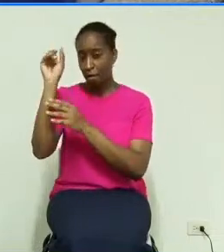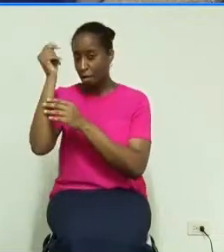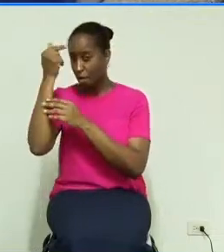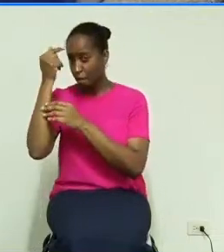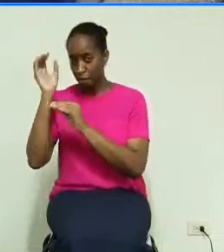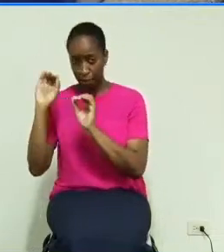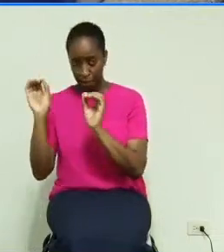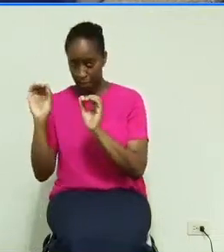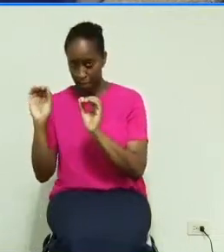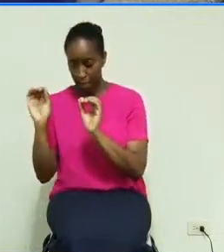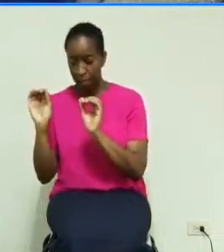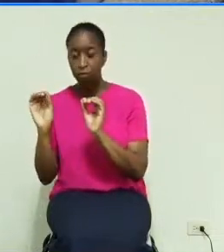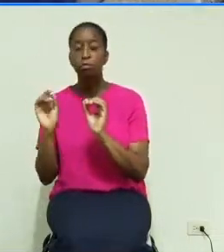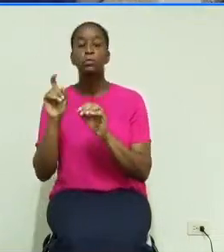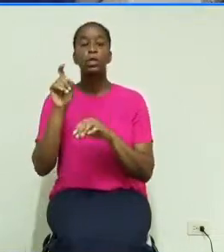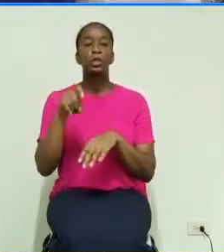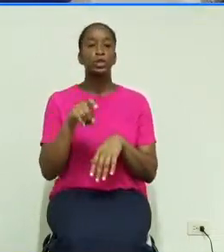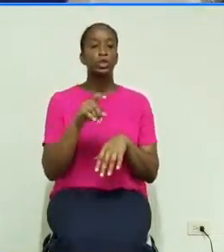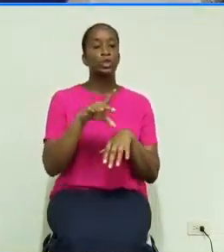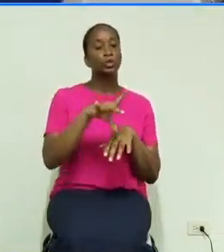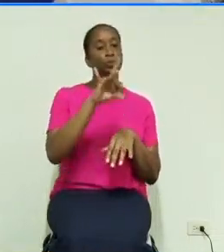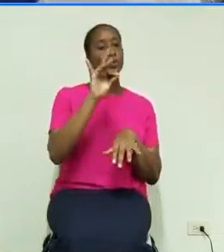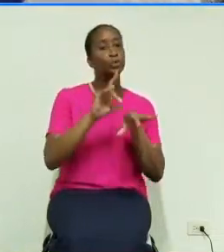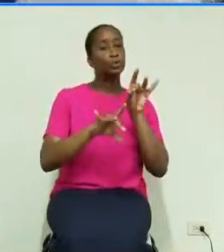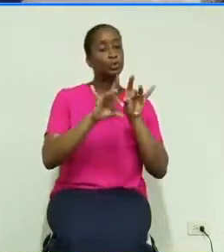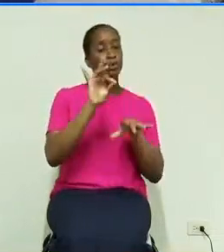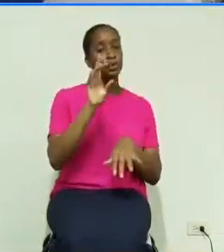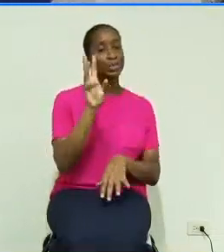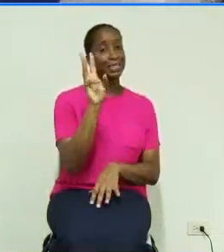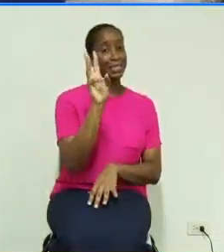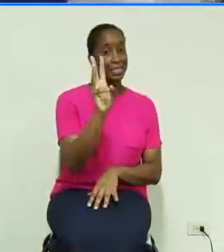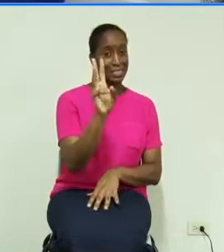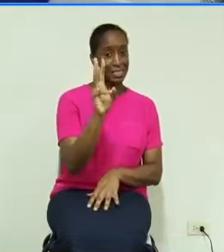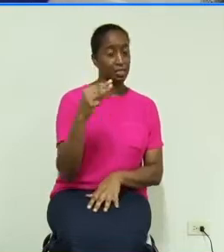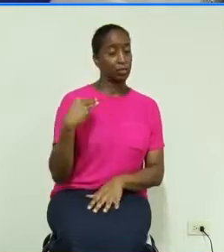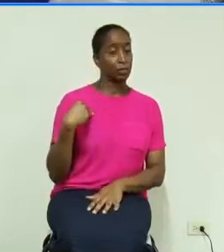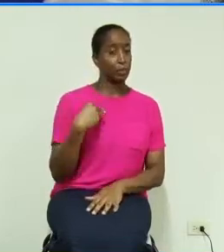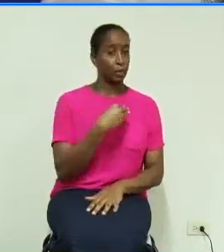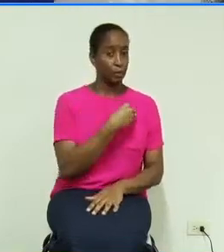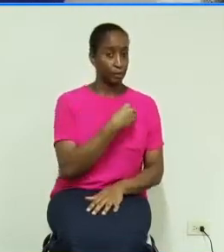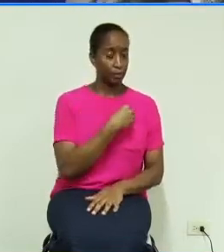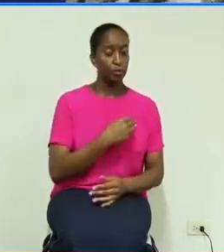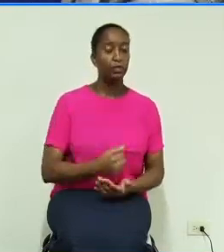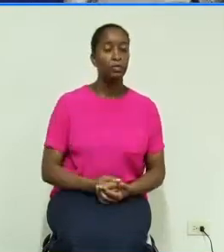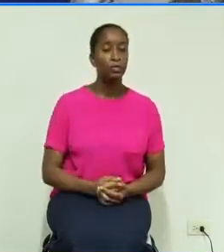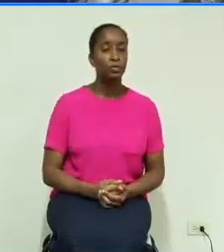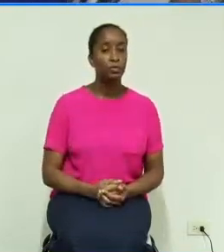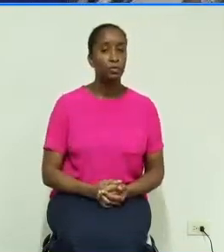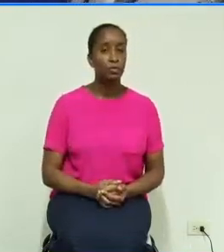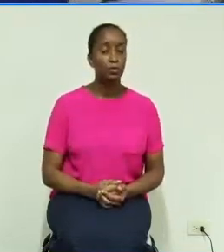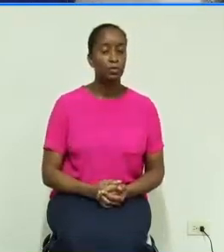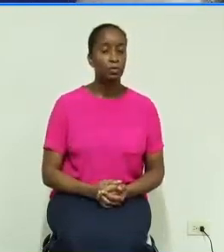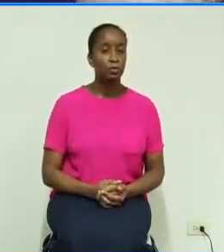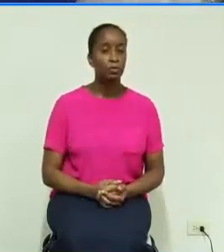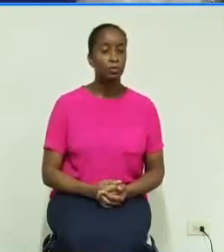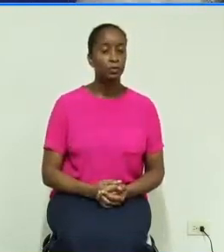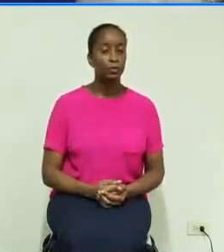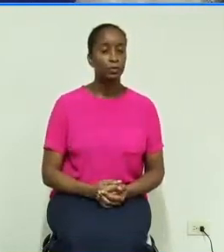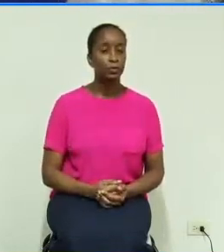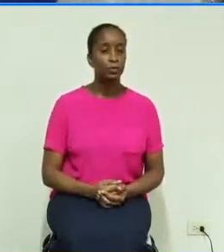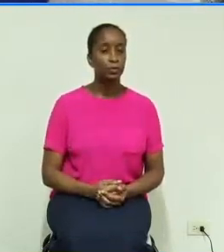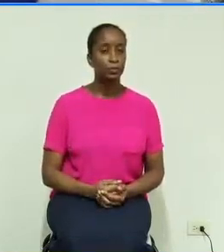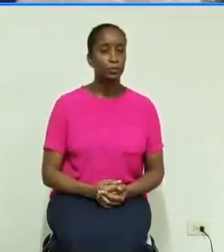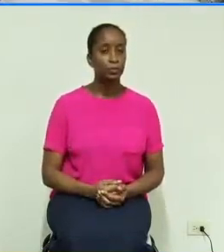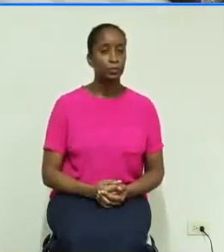may be, and after consultation with a leader of any political party which was supported in the election